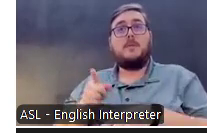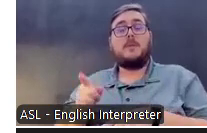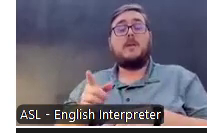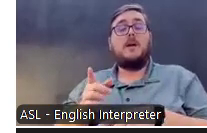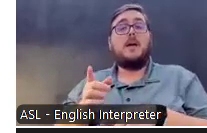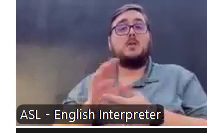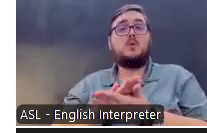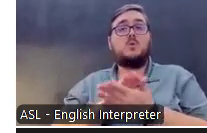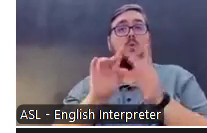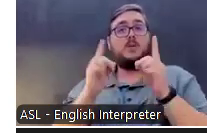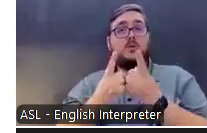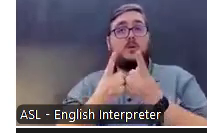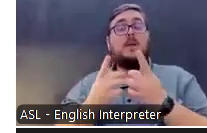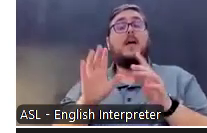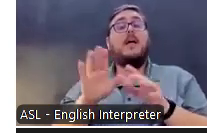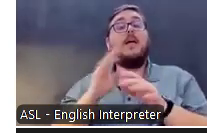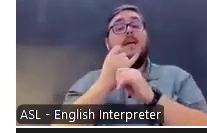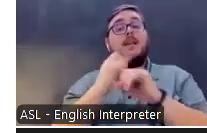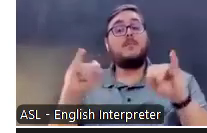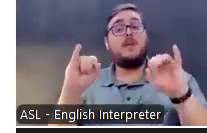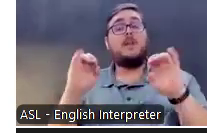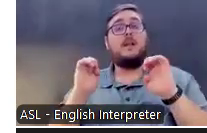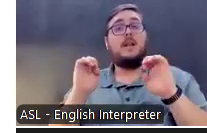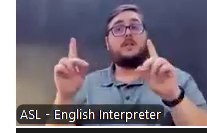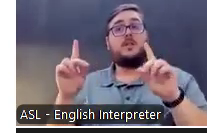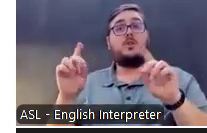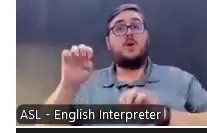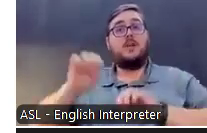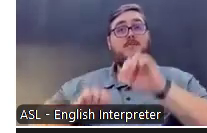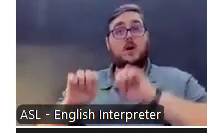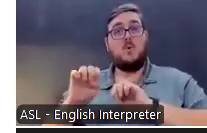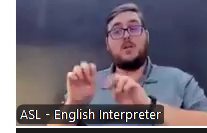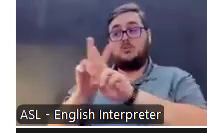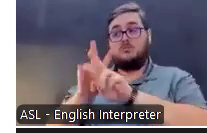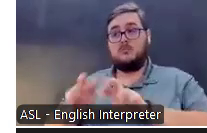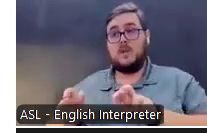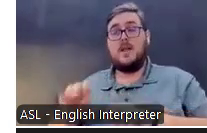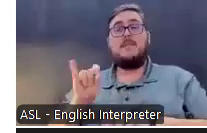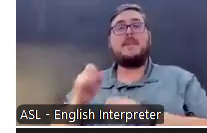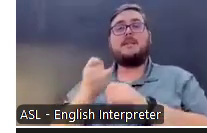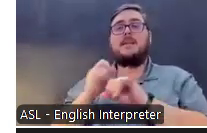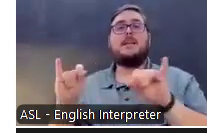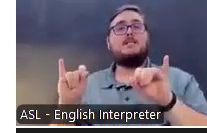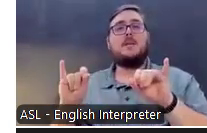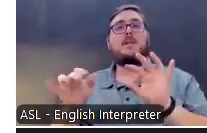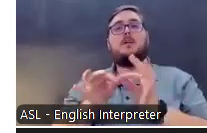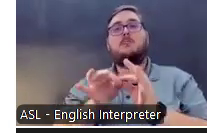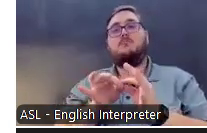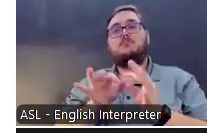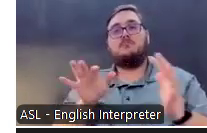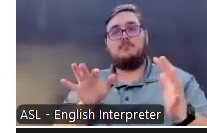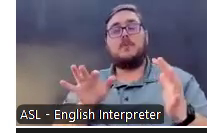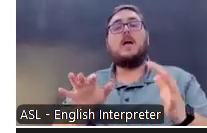independent educational evaluation is done by an independent qualified examiner who is not connected to the